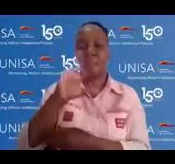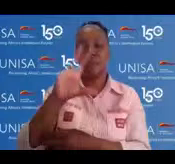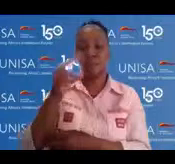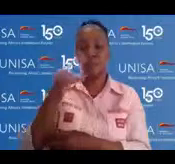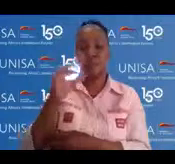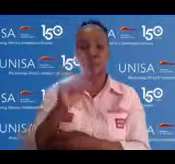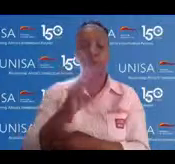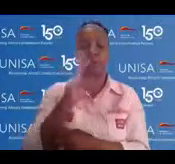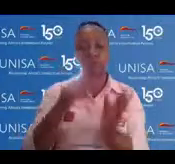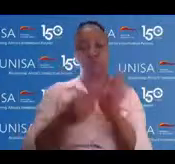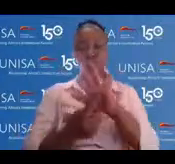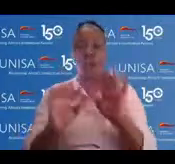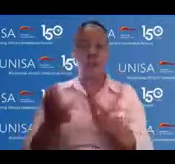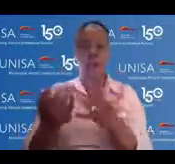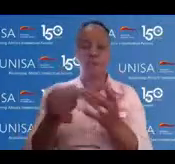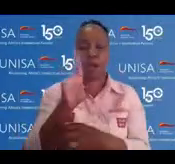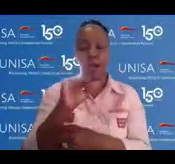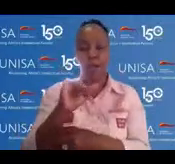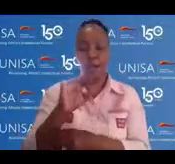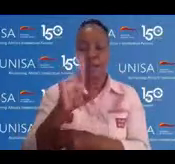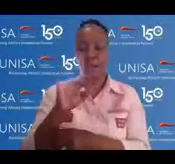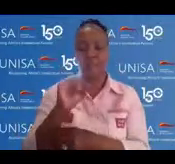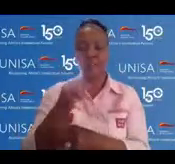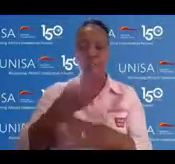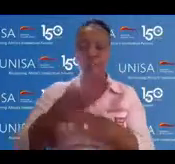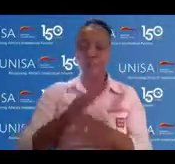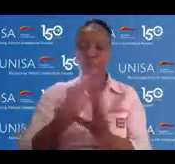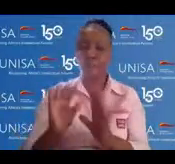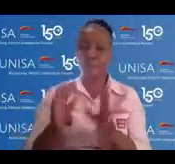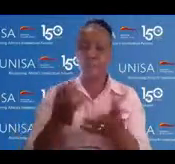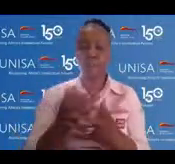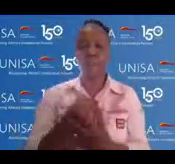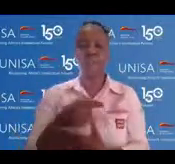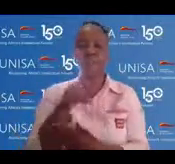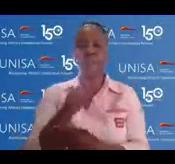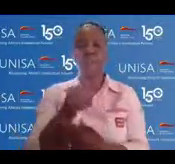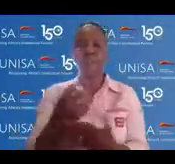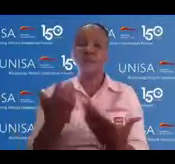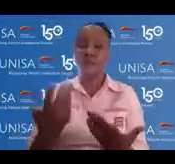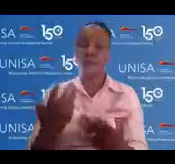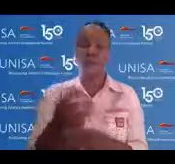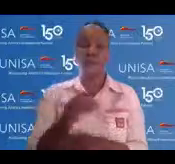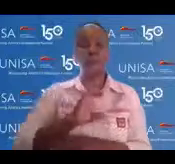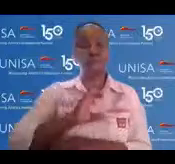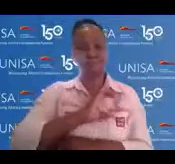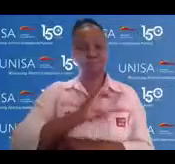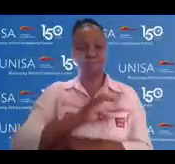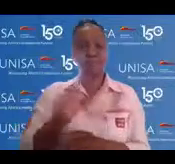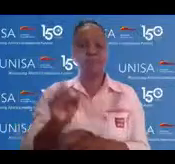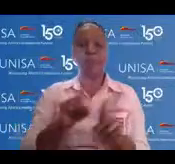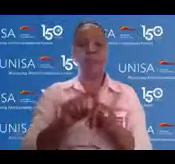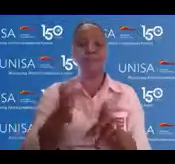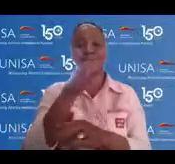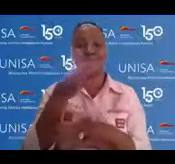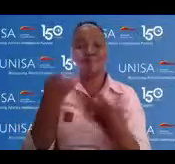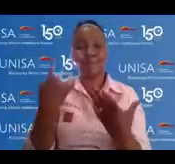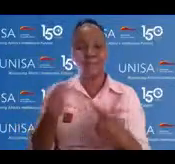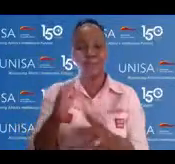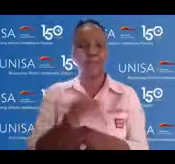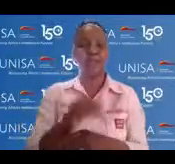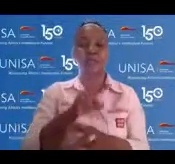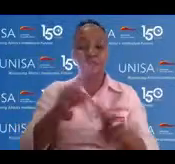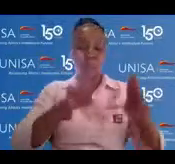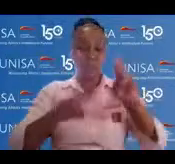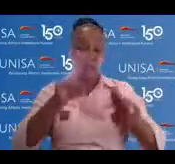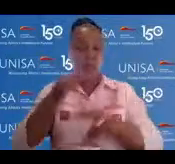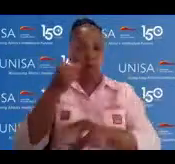works. And once you've got all that going, guys, then you are very much comfortable. But as I said, let's first check which proctoring